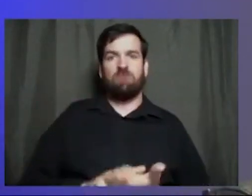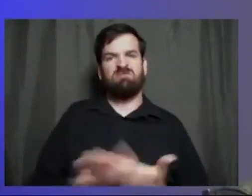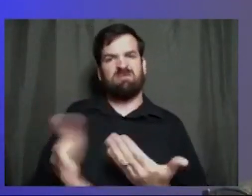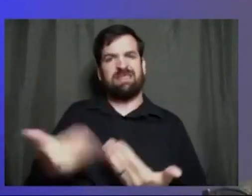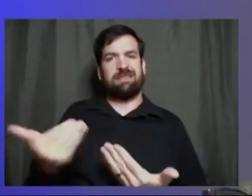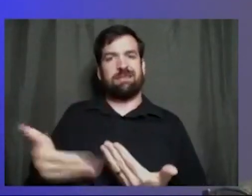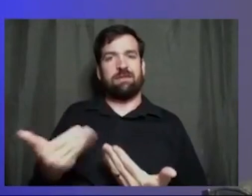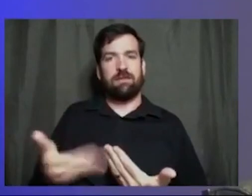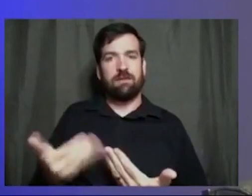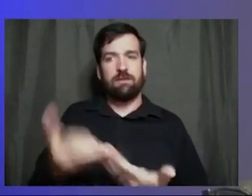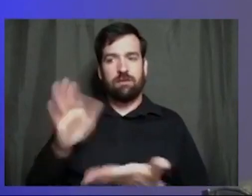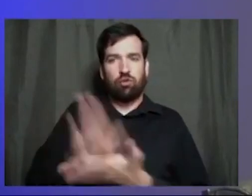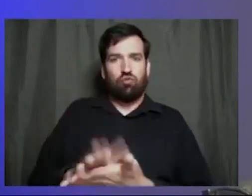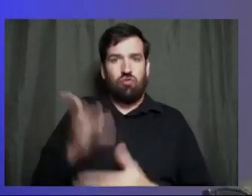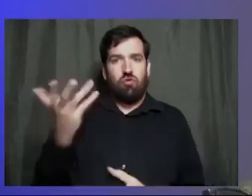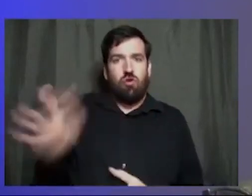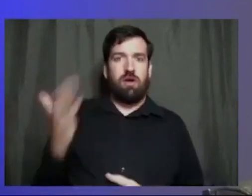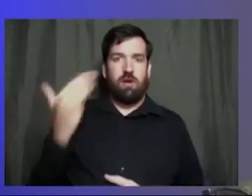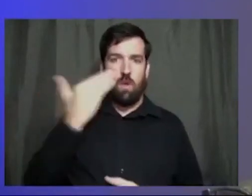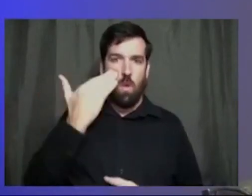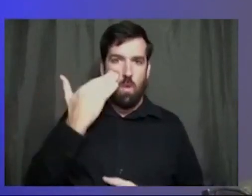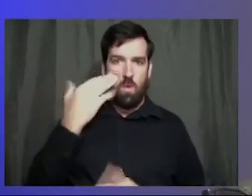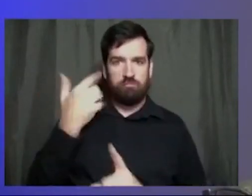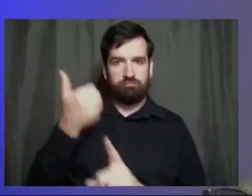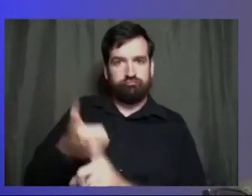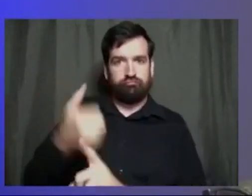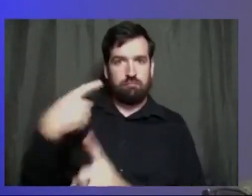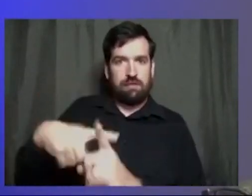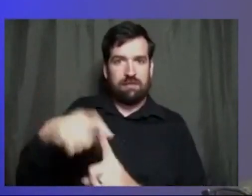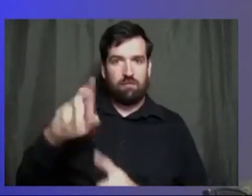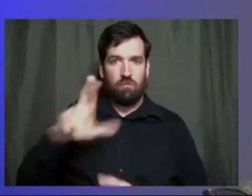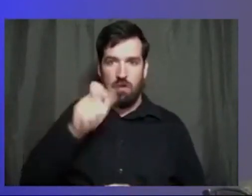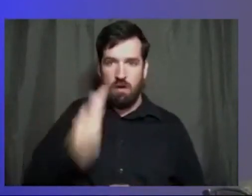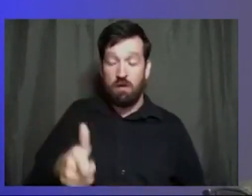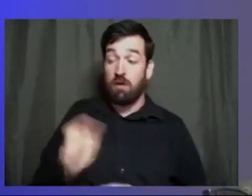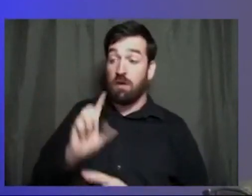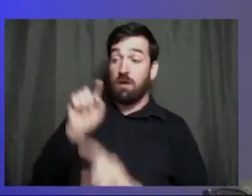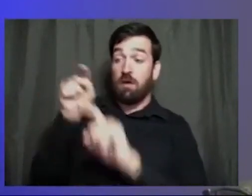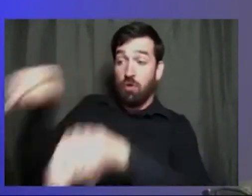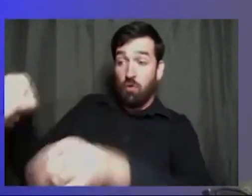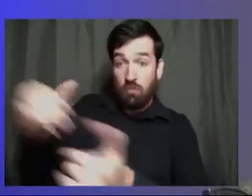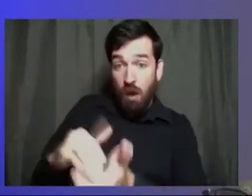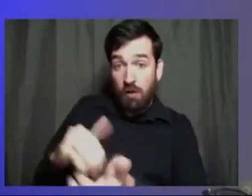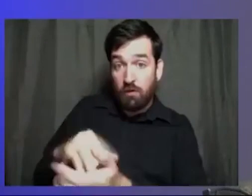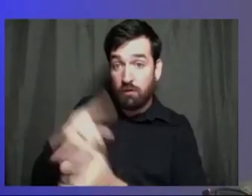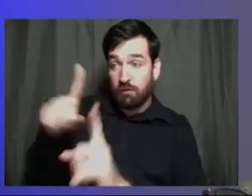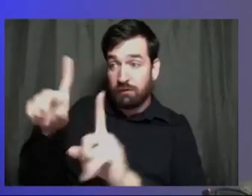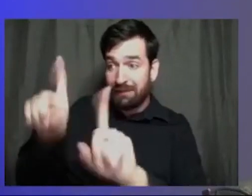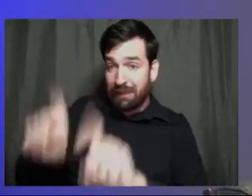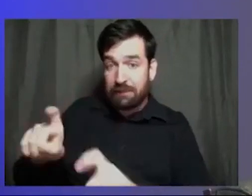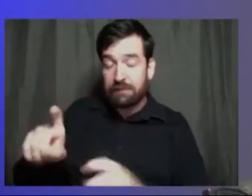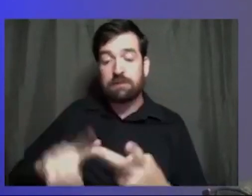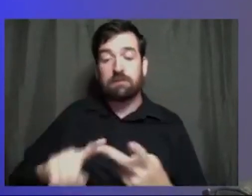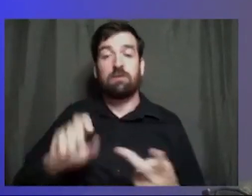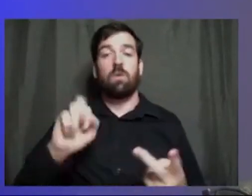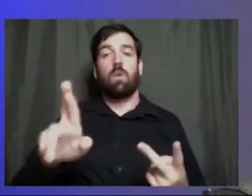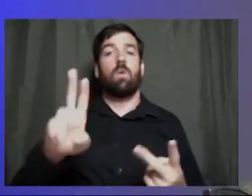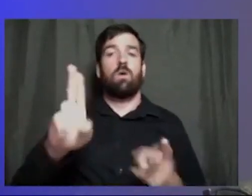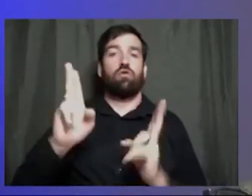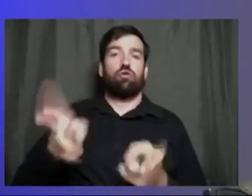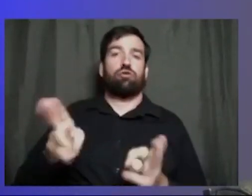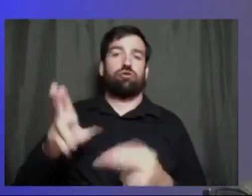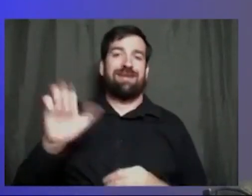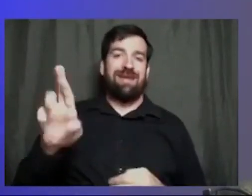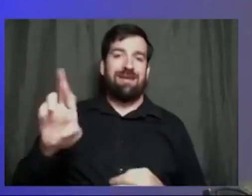school already knows if your child's positive. But if not, and you're going to your doctor's office and getting tested there, or you're going to an urgent care, then once you get your result,